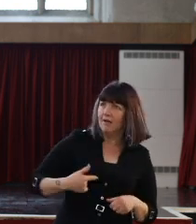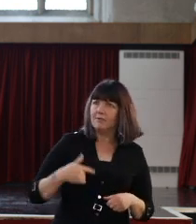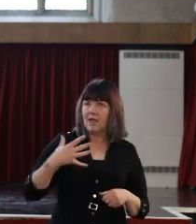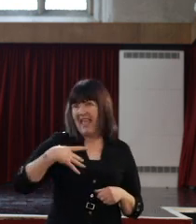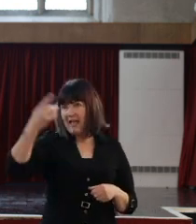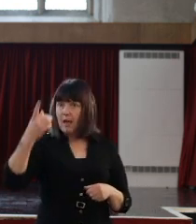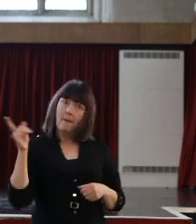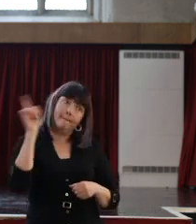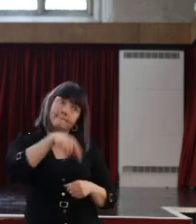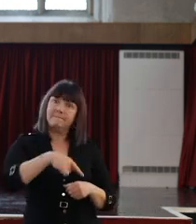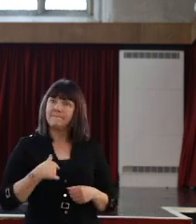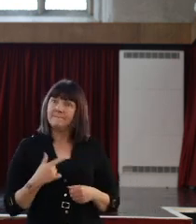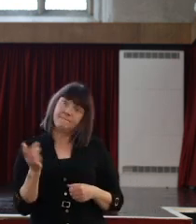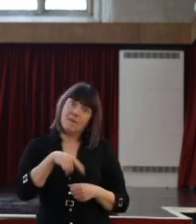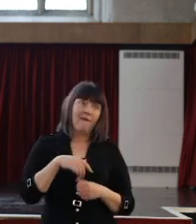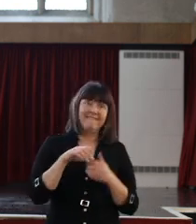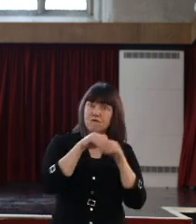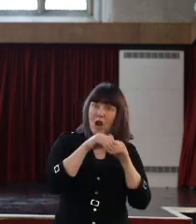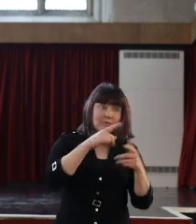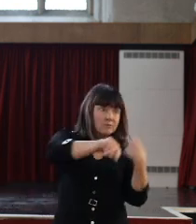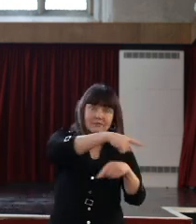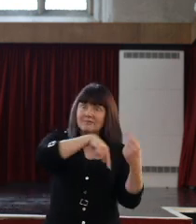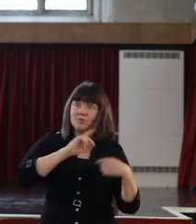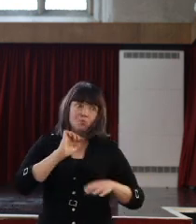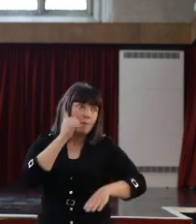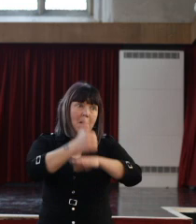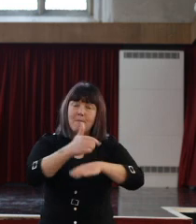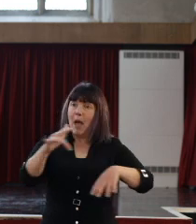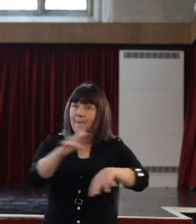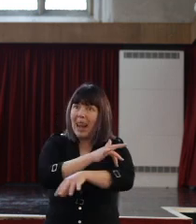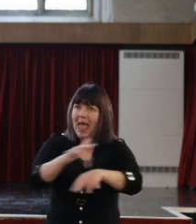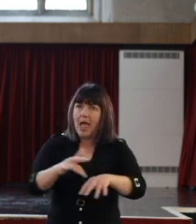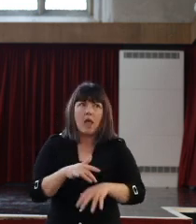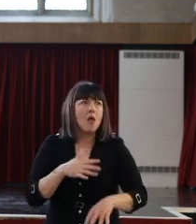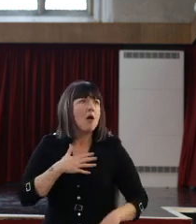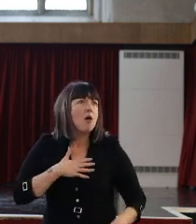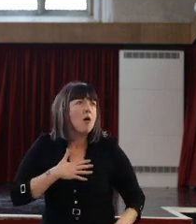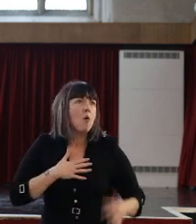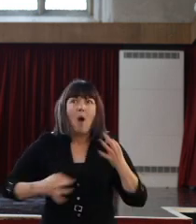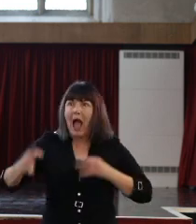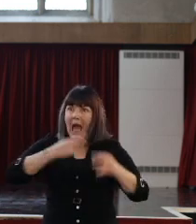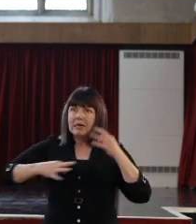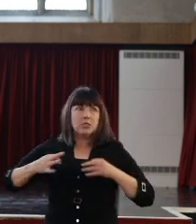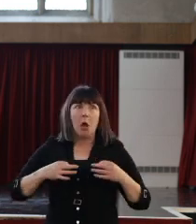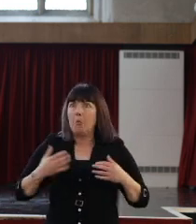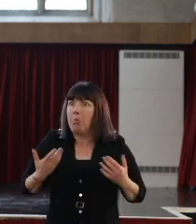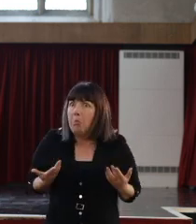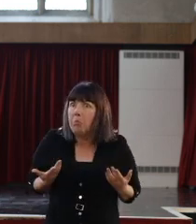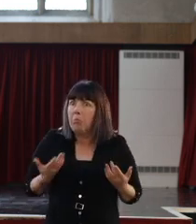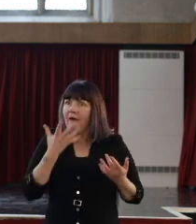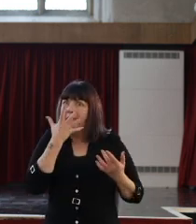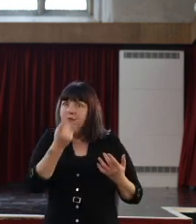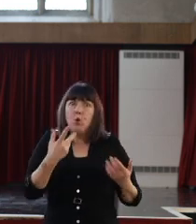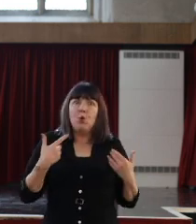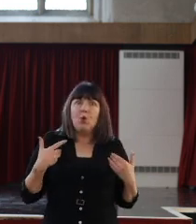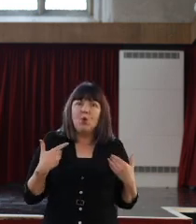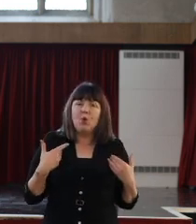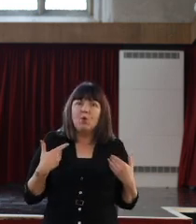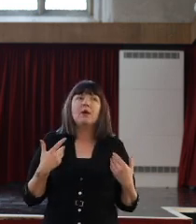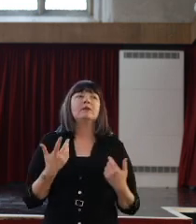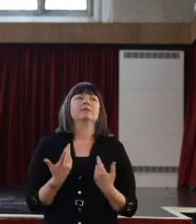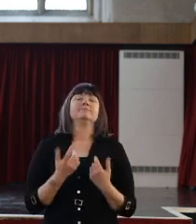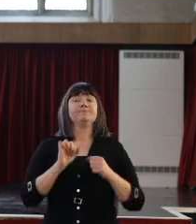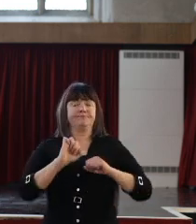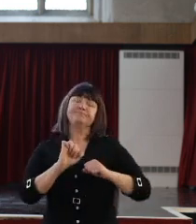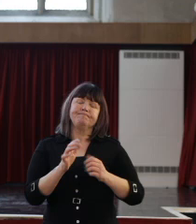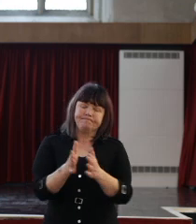putting on a play, and I'd never seen a play. I'd certainly never met actors, not knowingly anyway. So, of course, it was Norwich. I got my